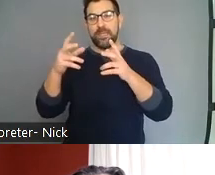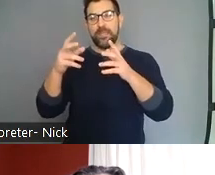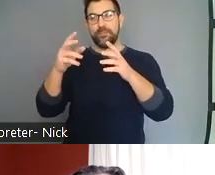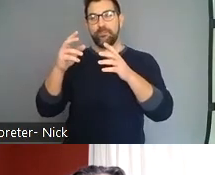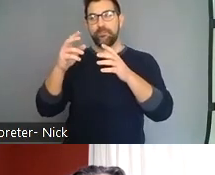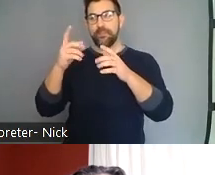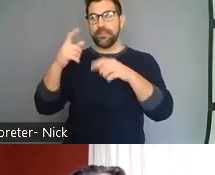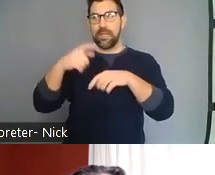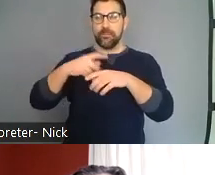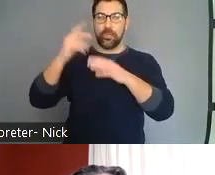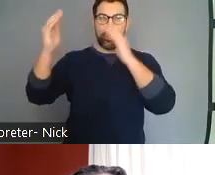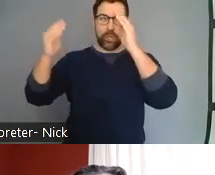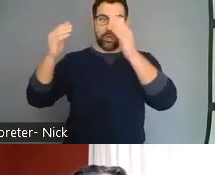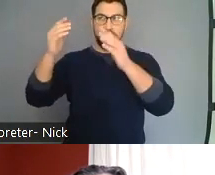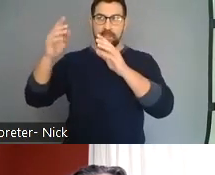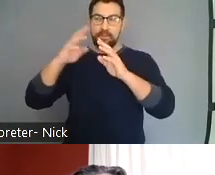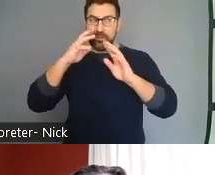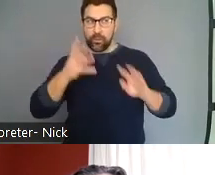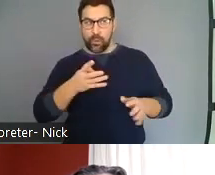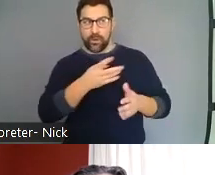us, we're struggling to